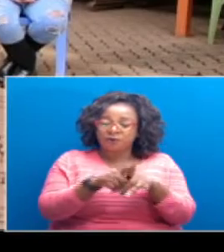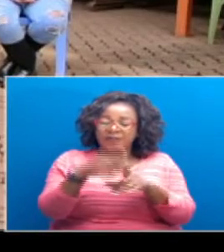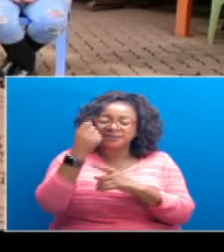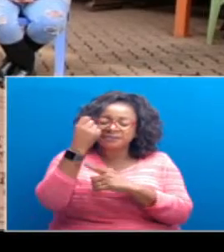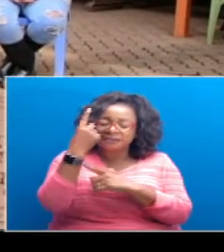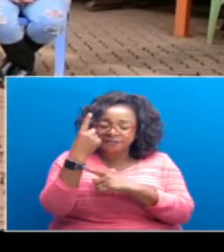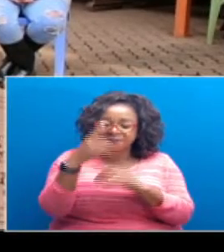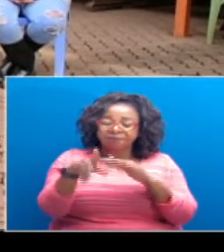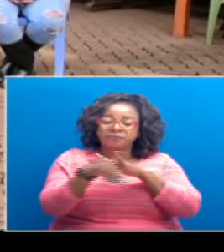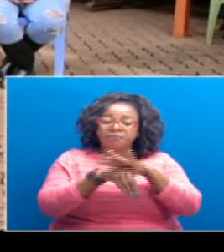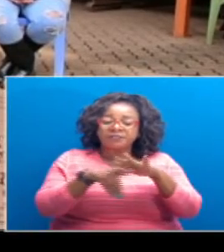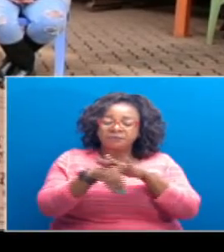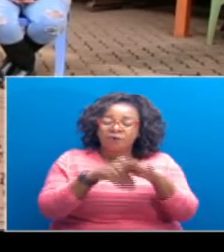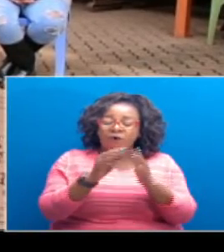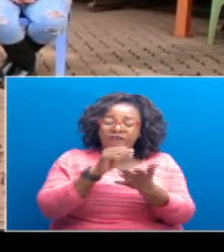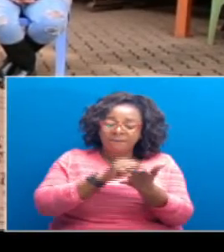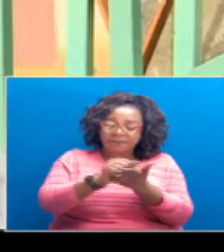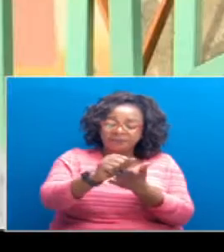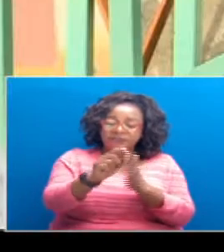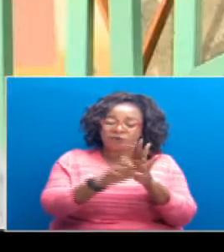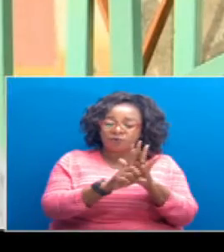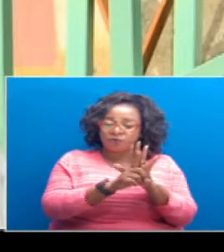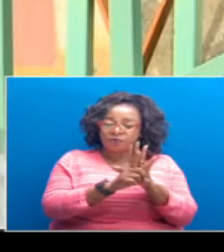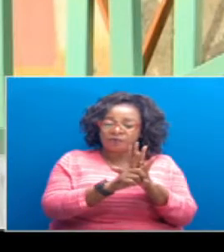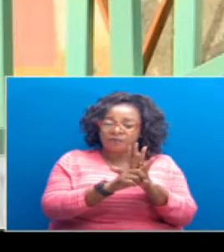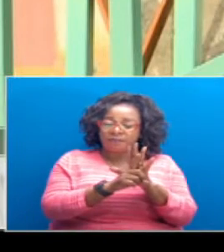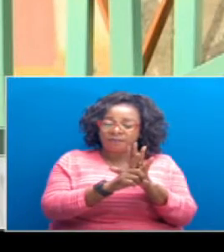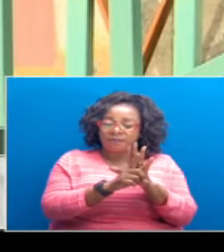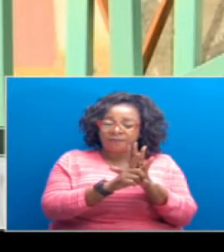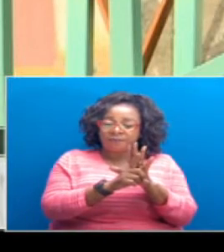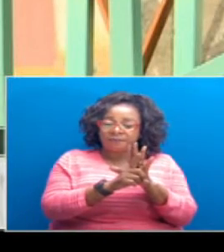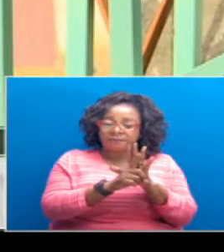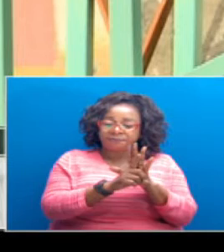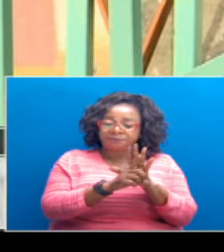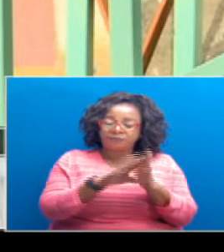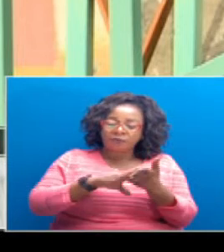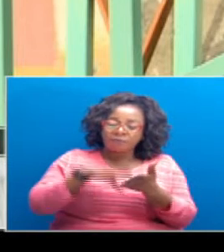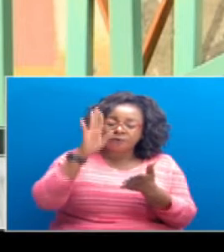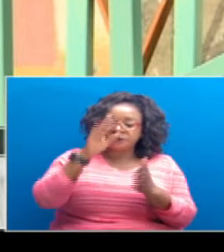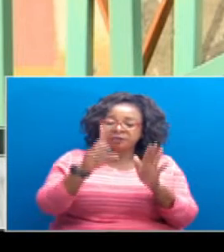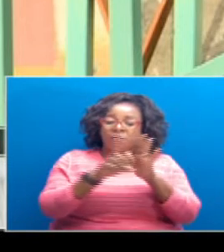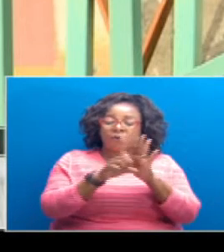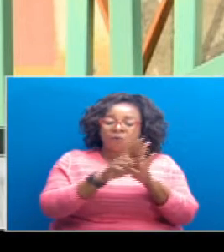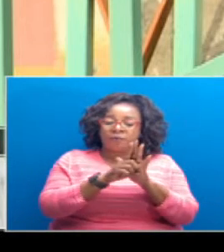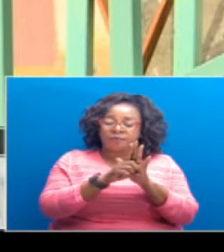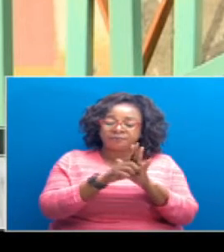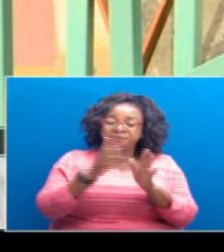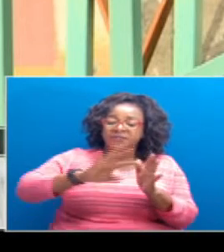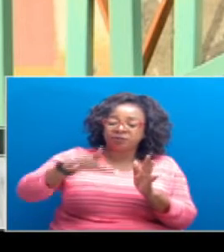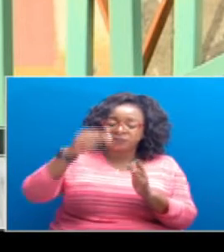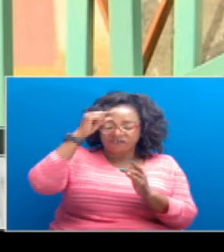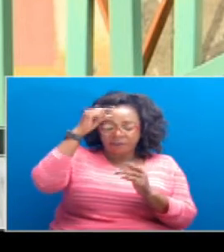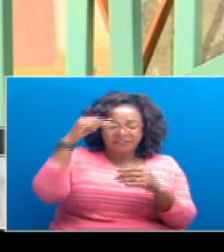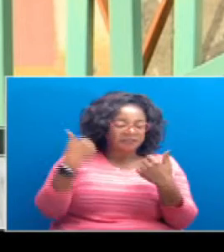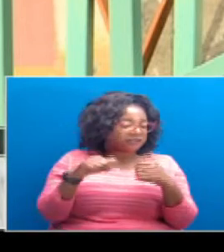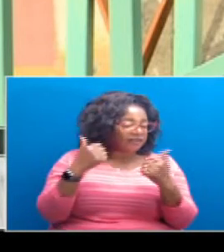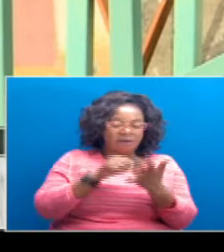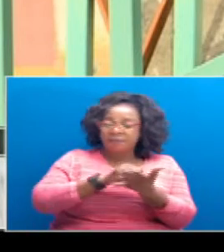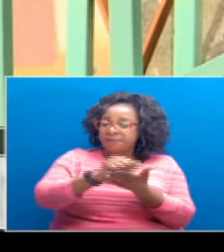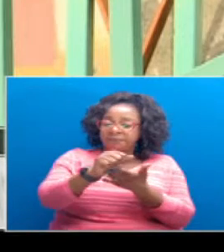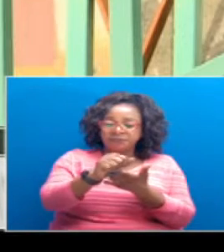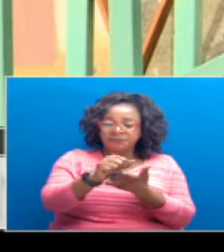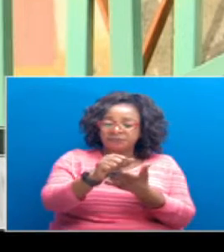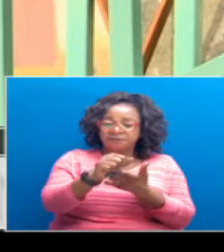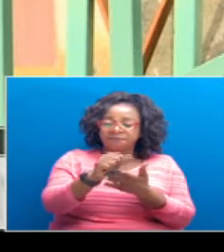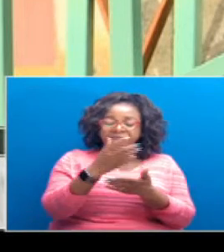understand the principles of publishing laws. Because laws, most laws, county government laws have never been published as such